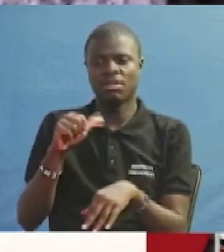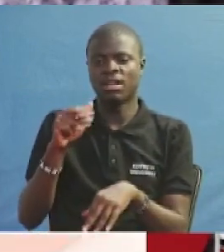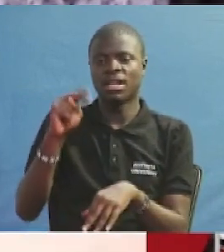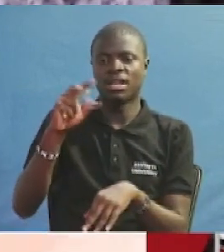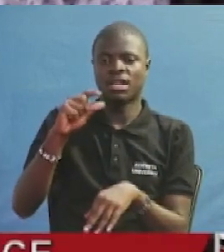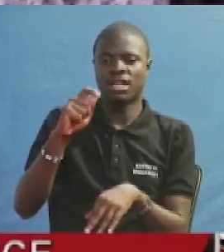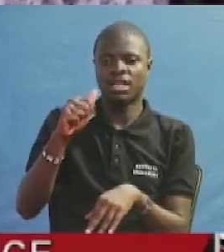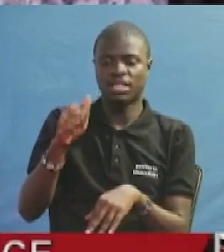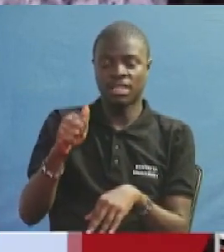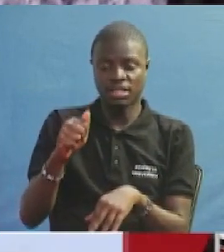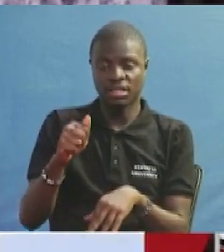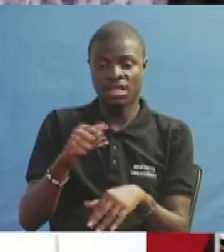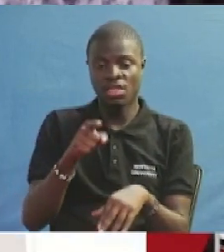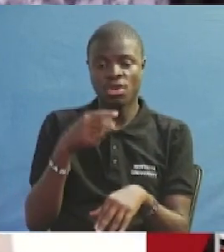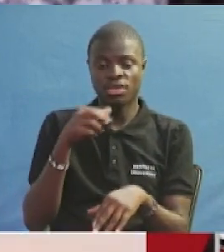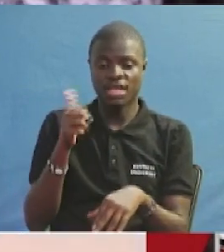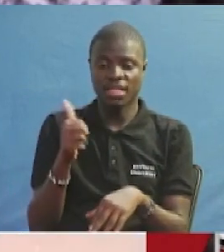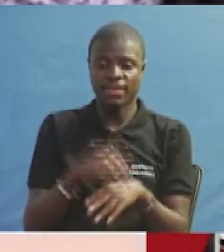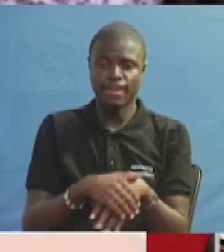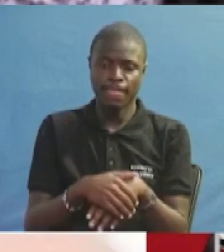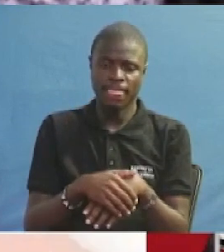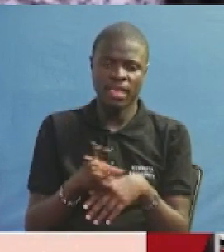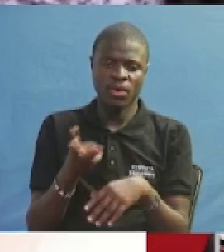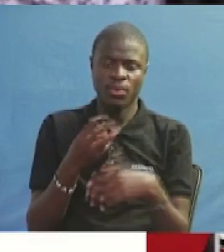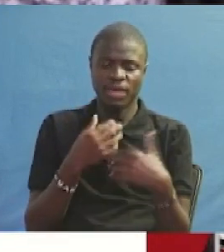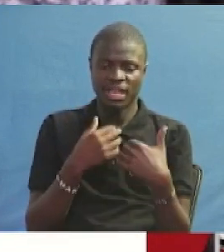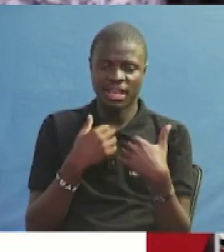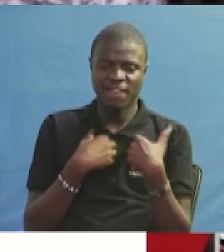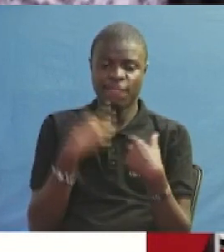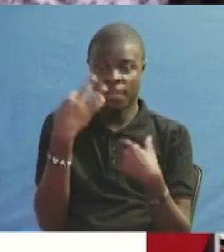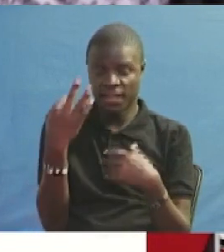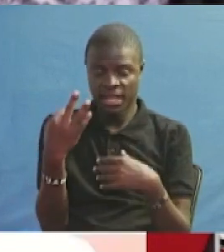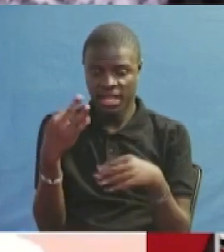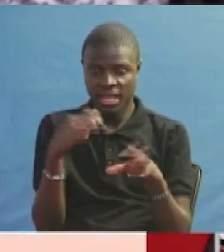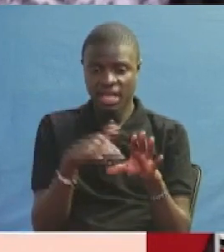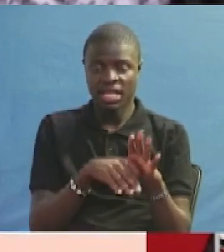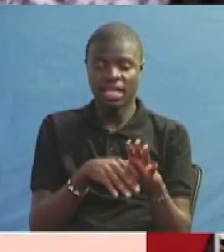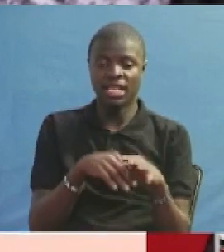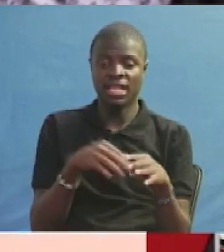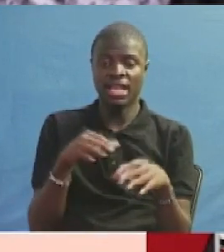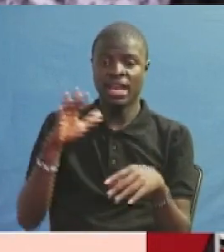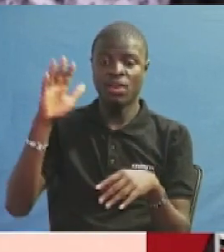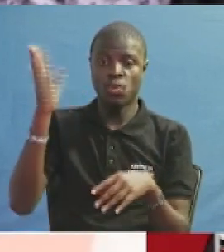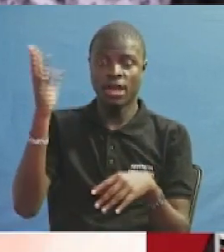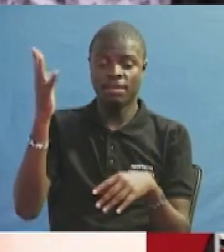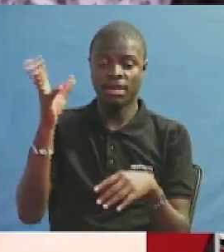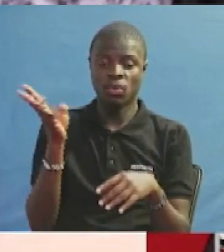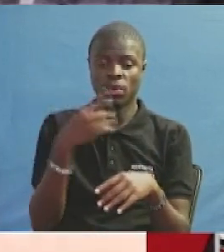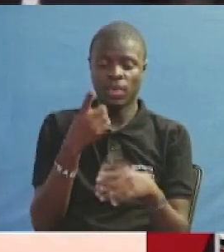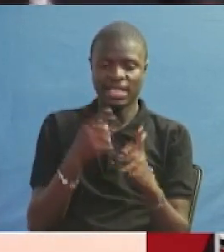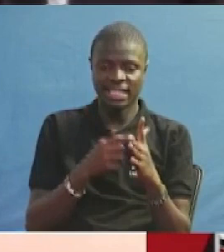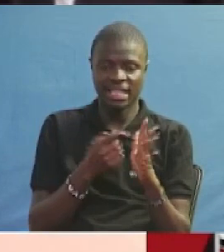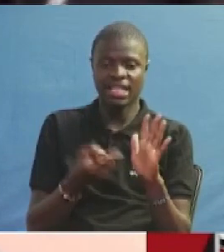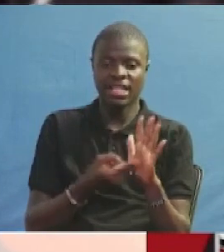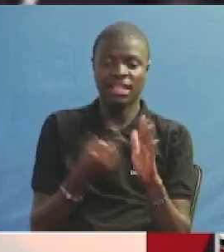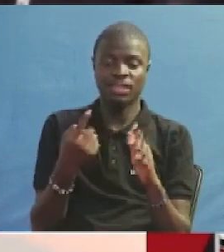Jalango. Those others, and we are three in Wiper, we're obviously going to start that process ourselves.